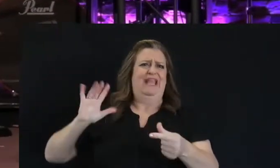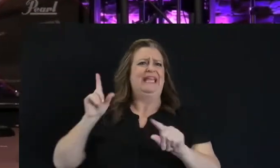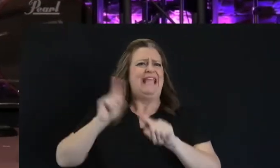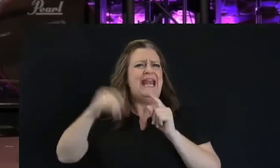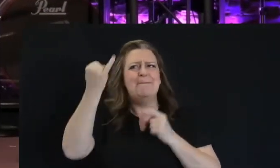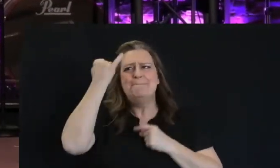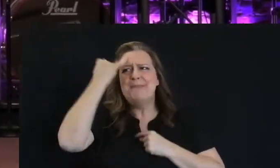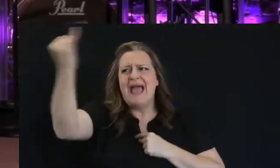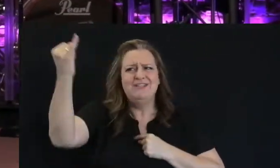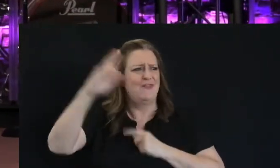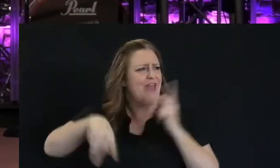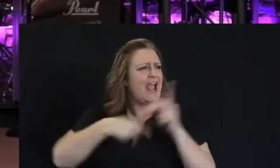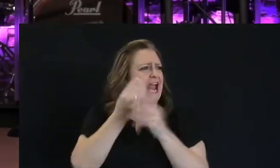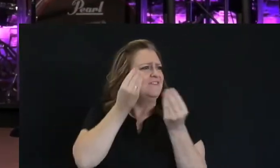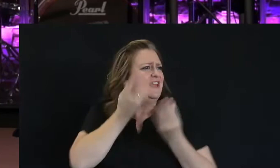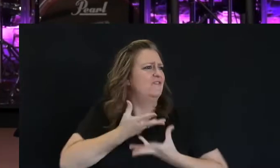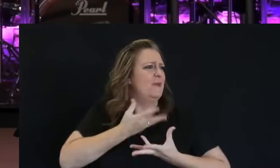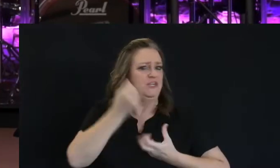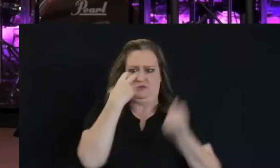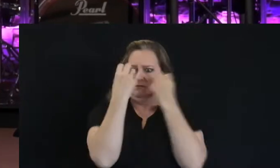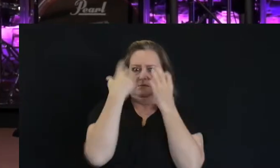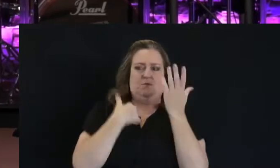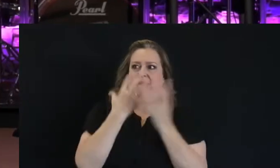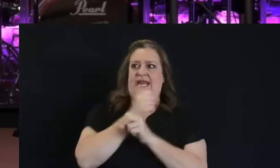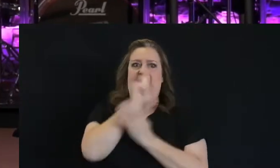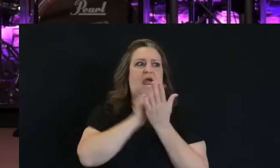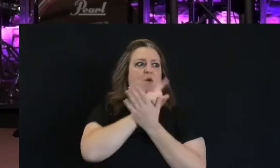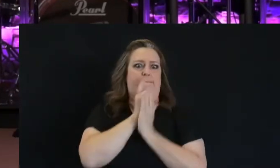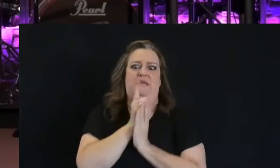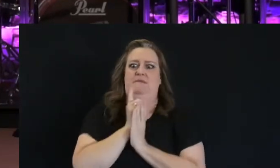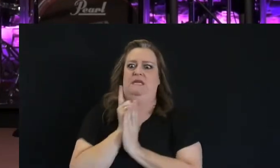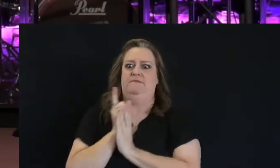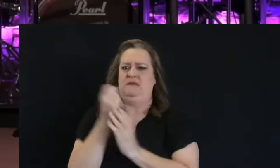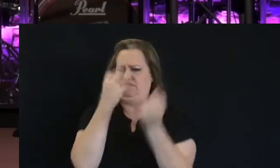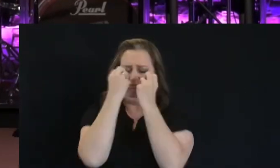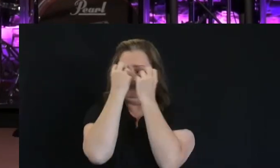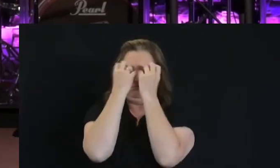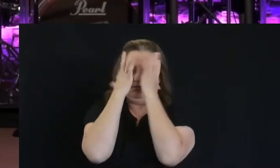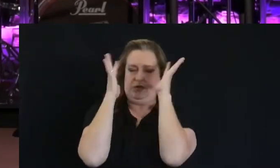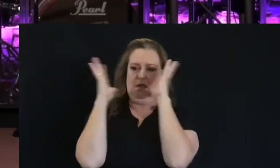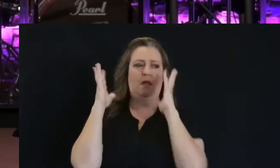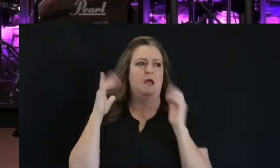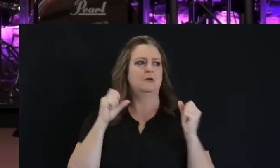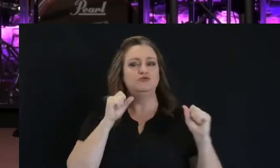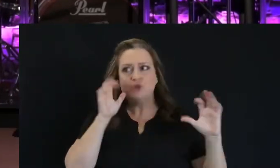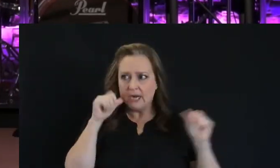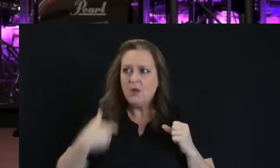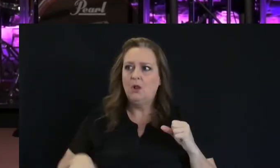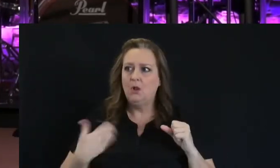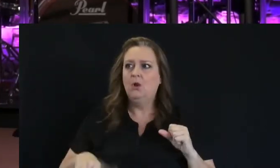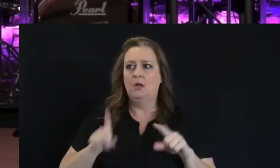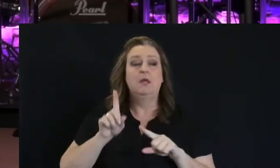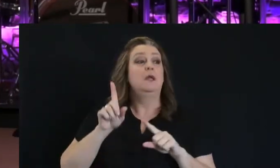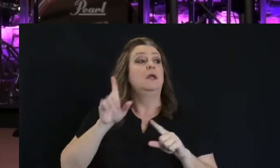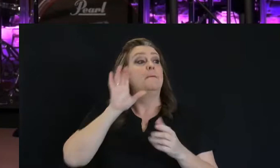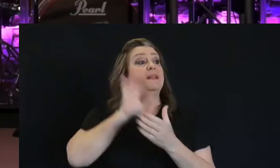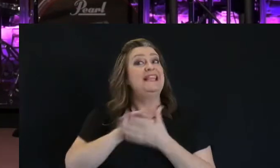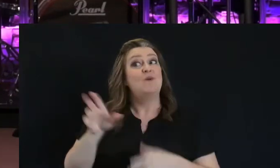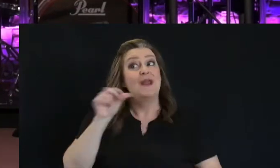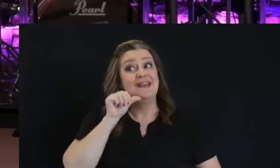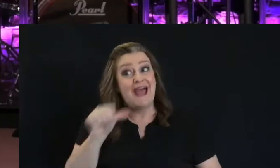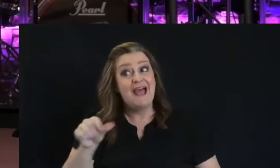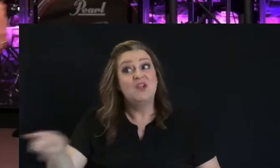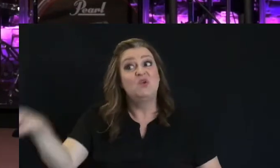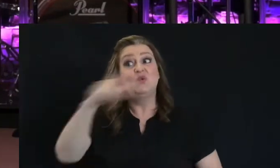amount of information that you and I get on an hourly and even minute by minute basis. It's truly incredible. And believe it or not, whether you know it or